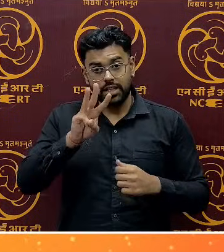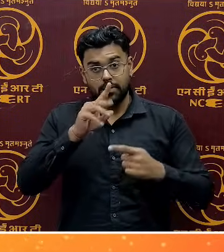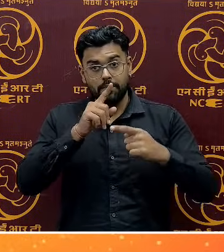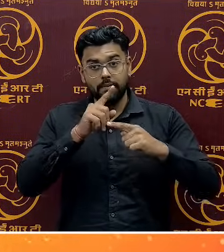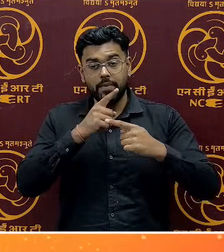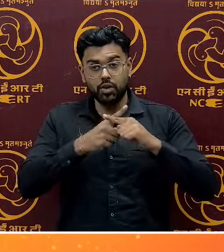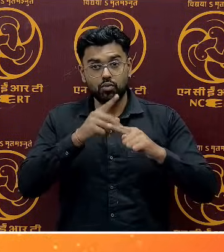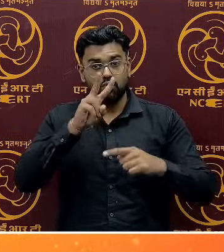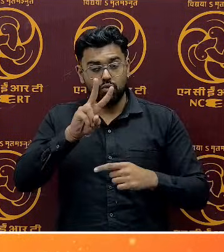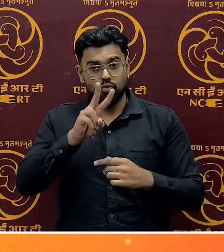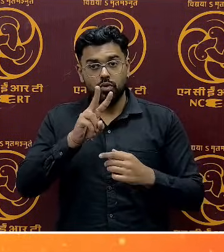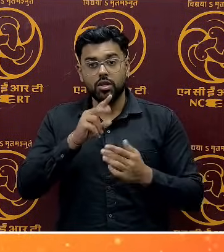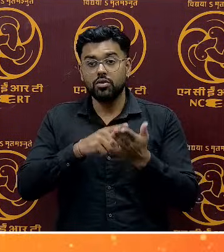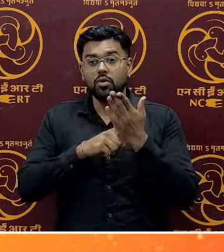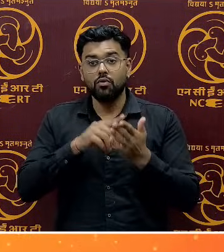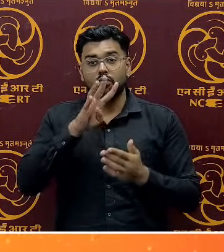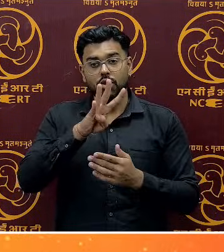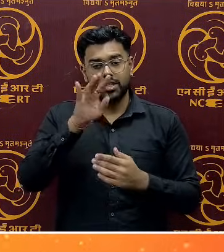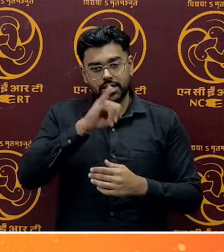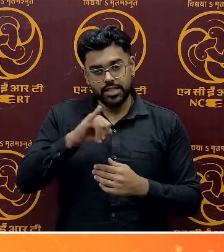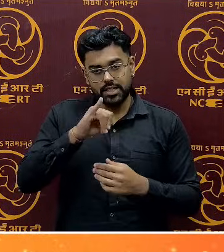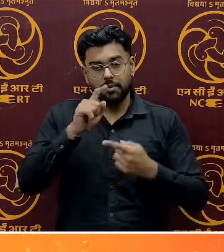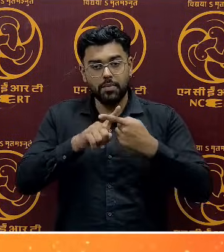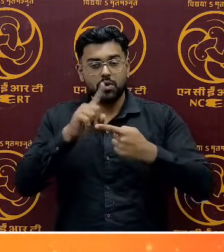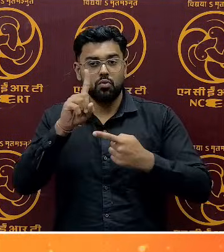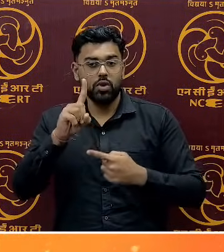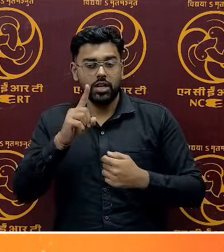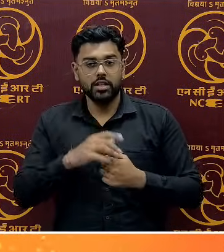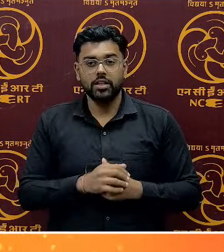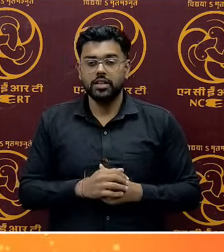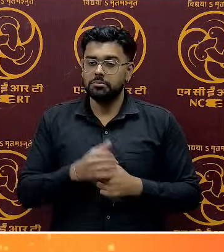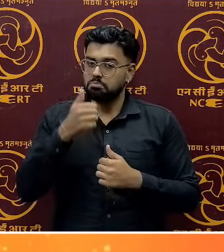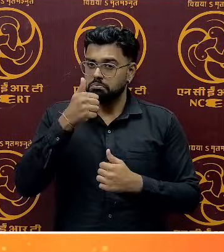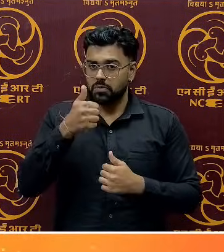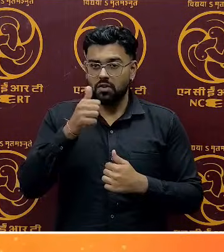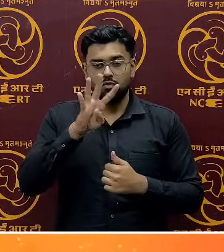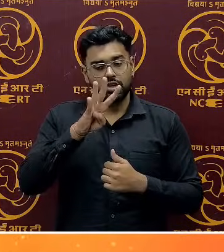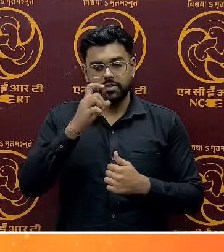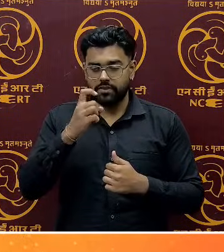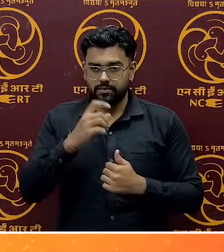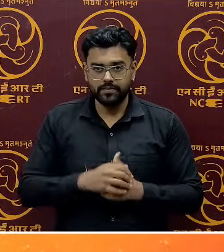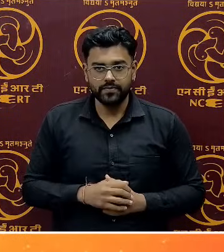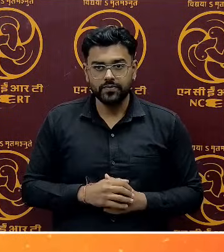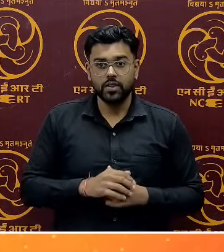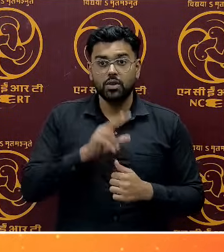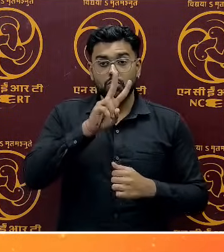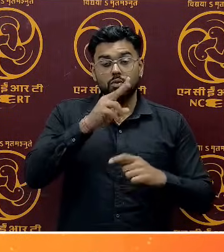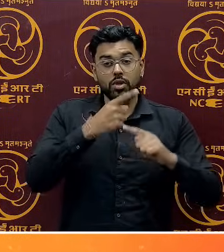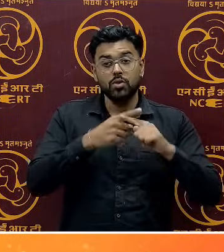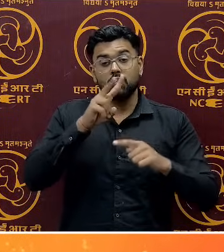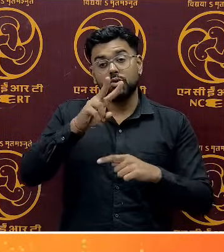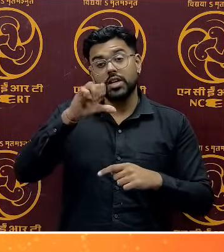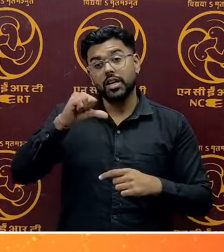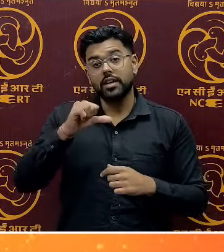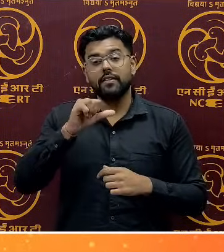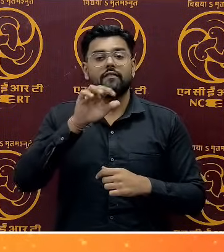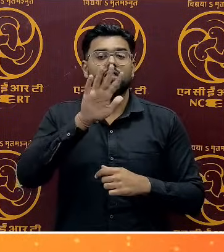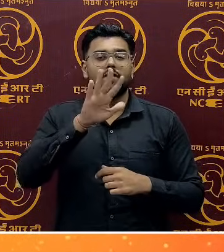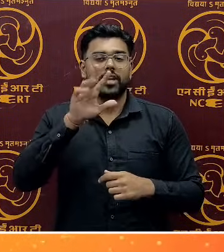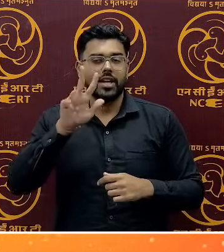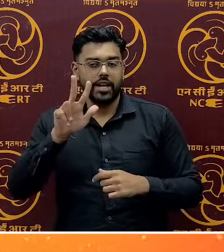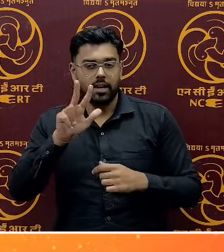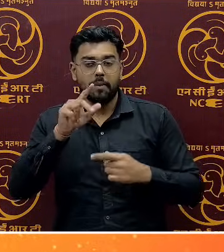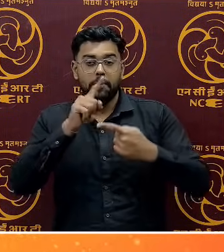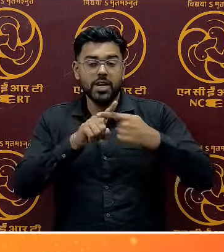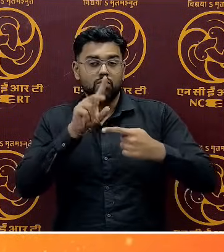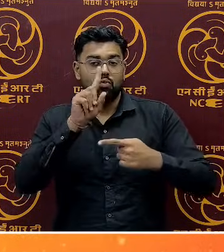gives me 46 plus 1 47, it is again prime. What about 2 into 29? It is 58, 58 plus